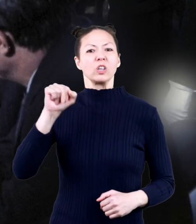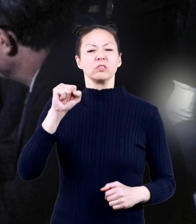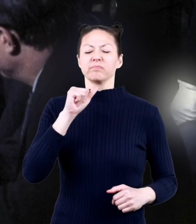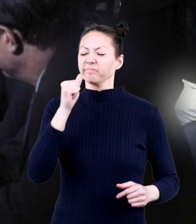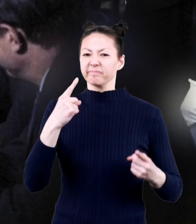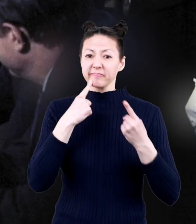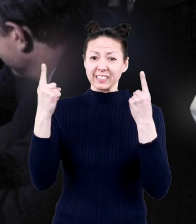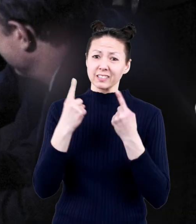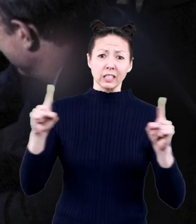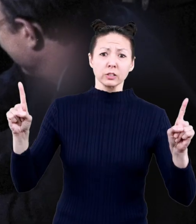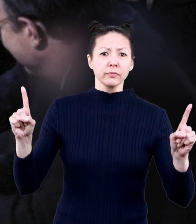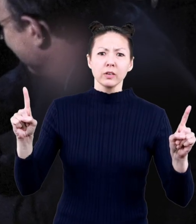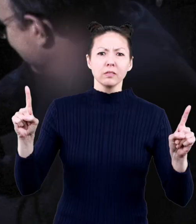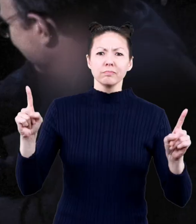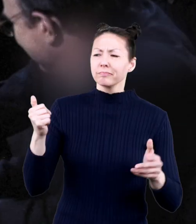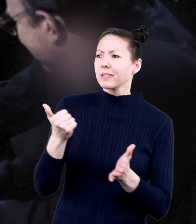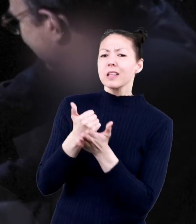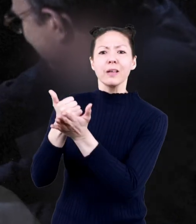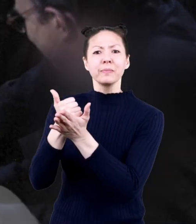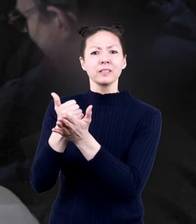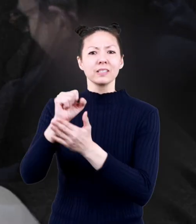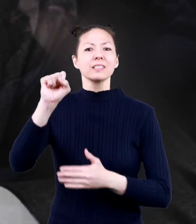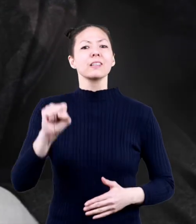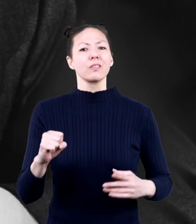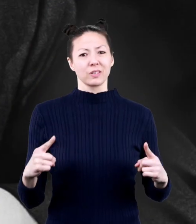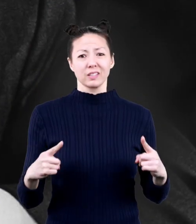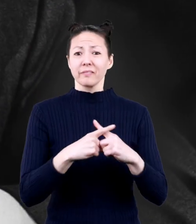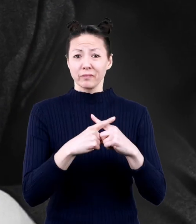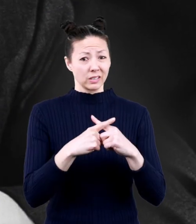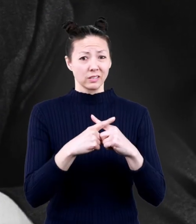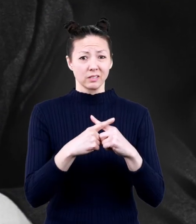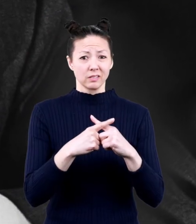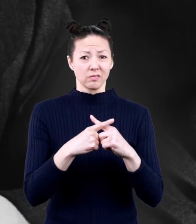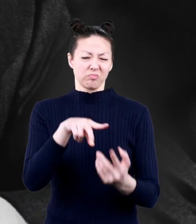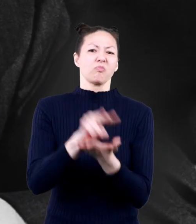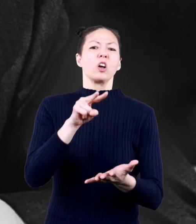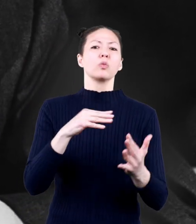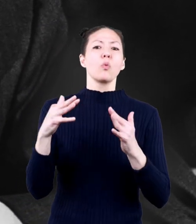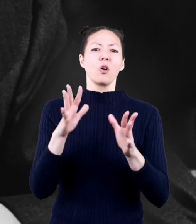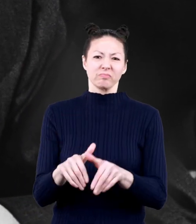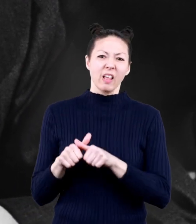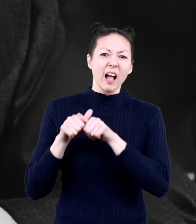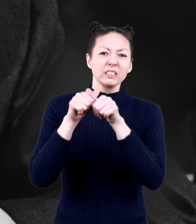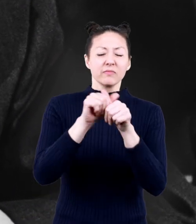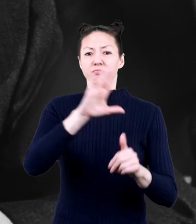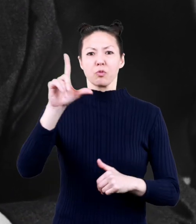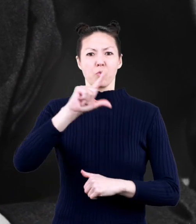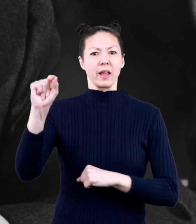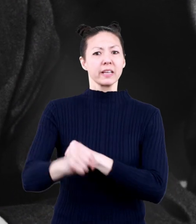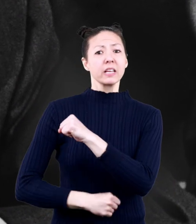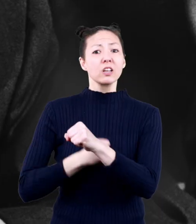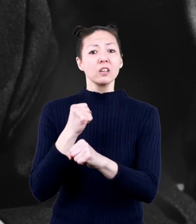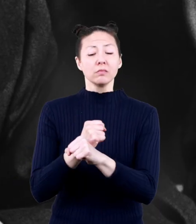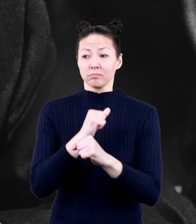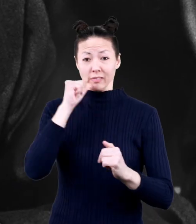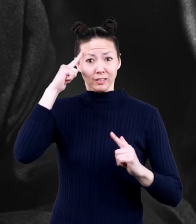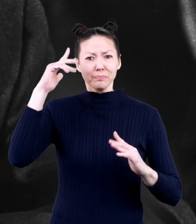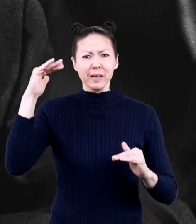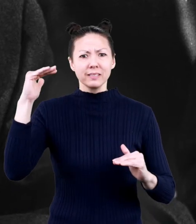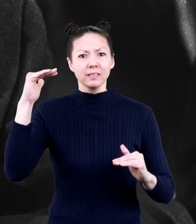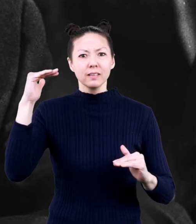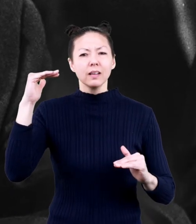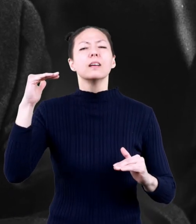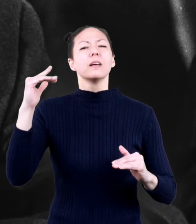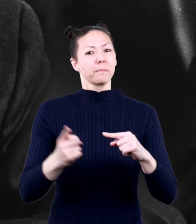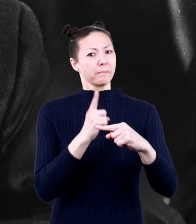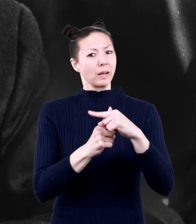country. The United States was not successful in aiding the South in this conflict, and lost the war that lasted nearly 20 years, which was